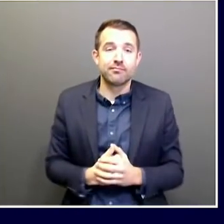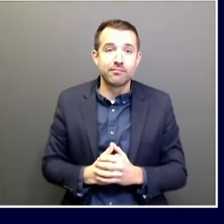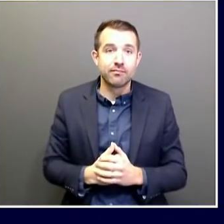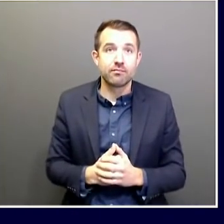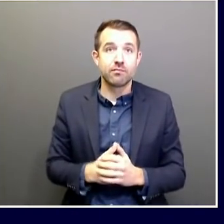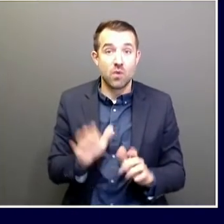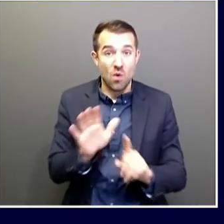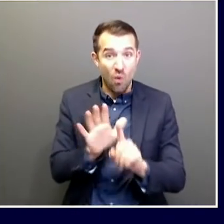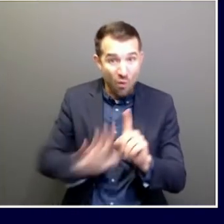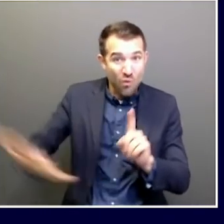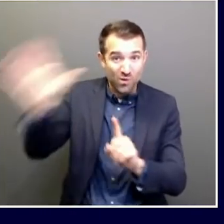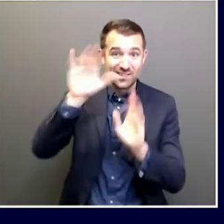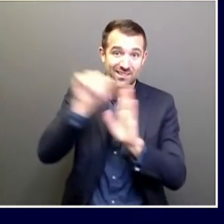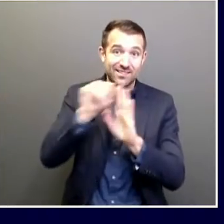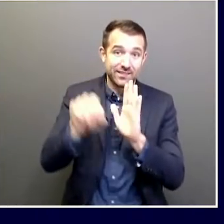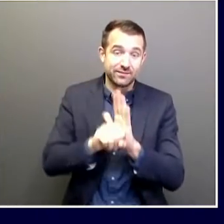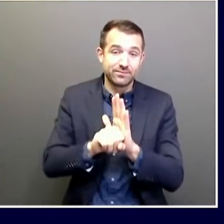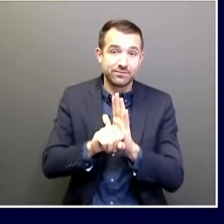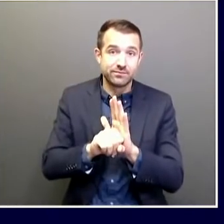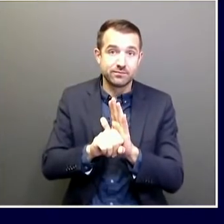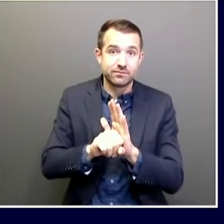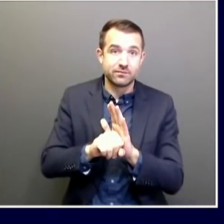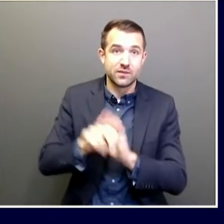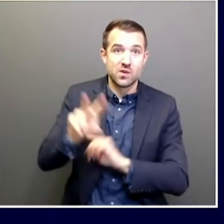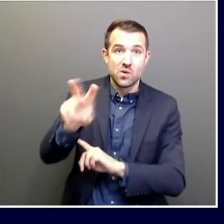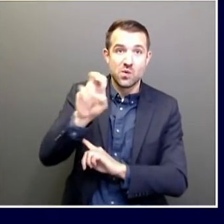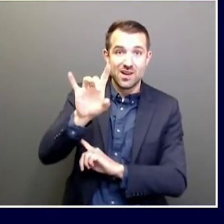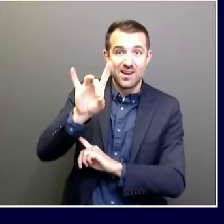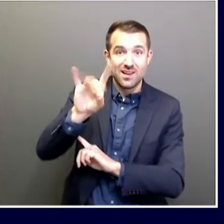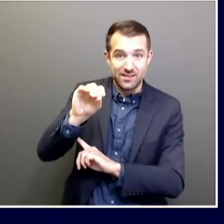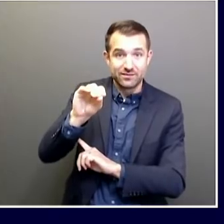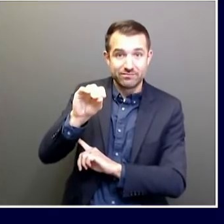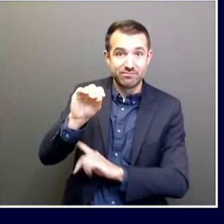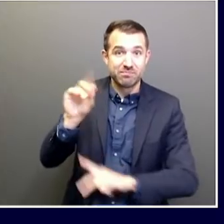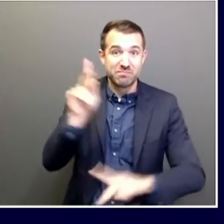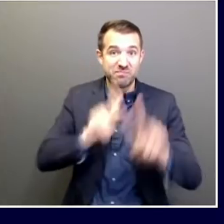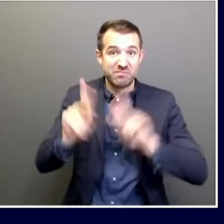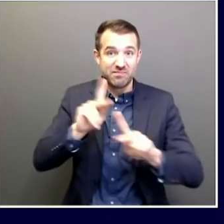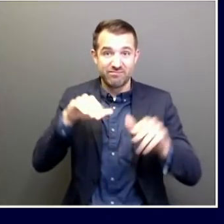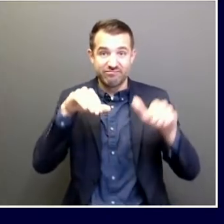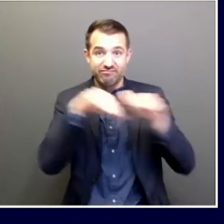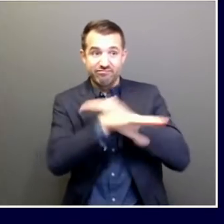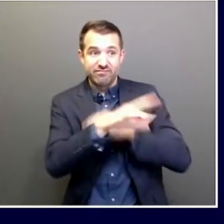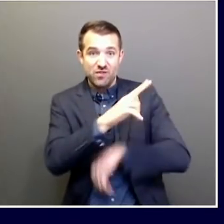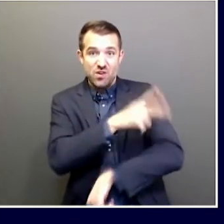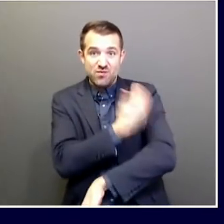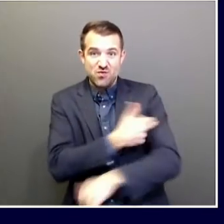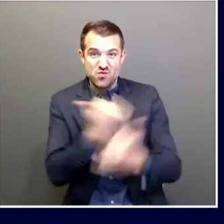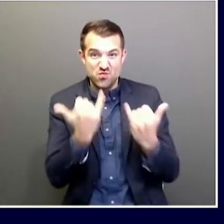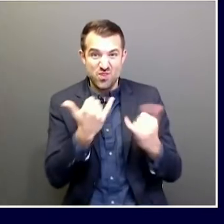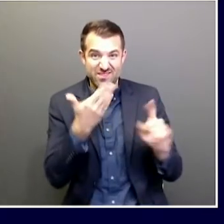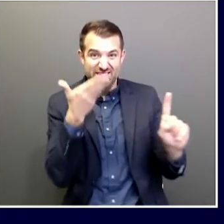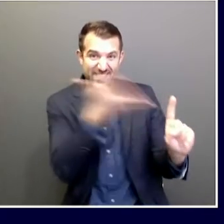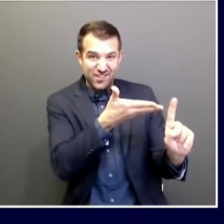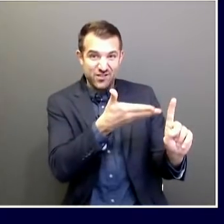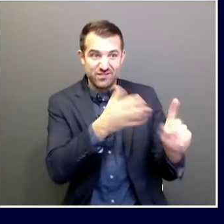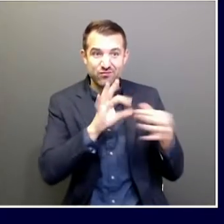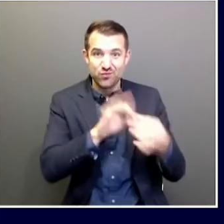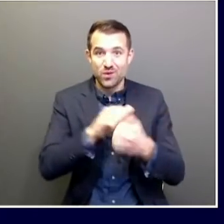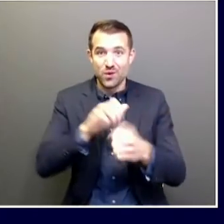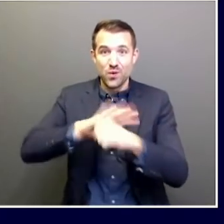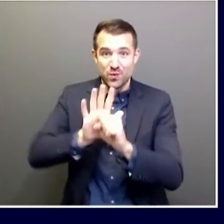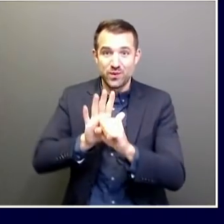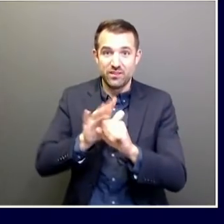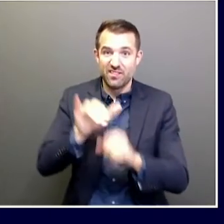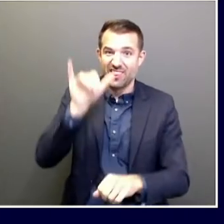now, 280 people are currently hospitalized with COVID-19. That too is a new high